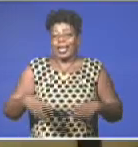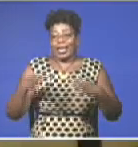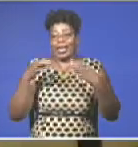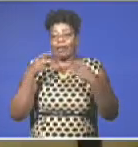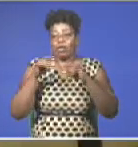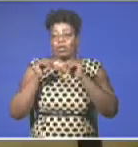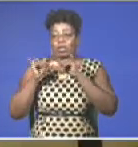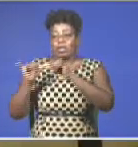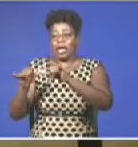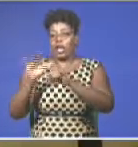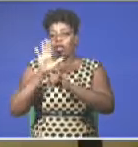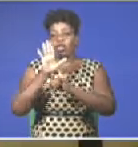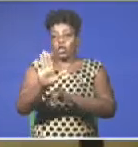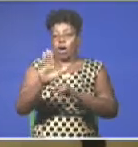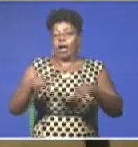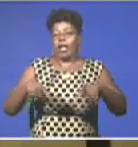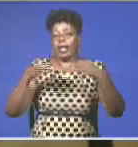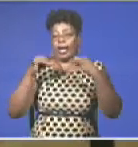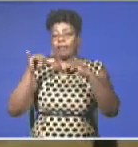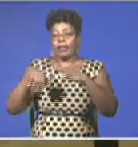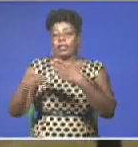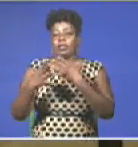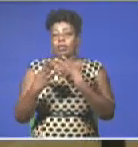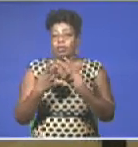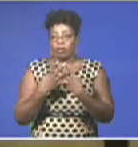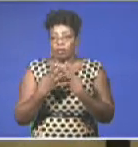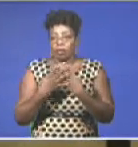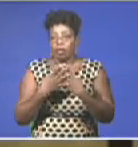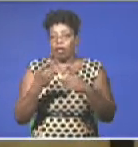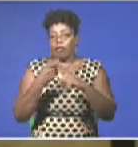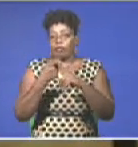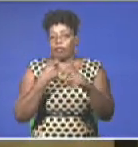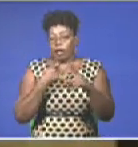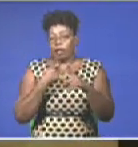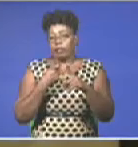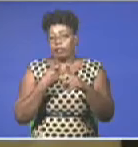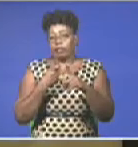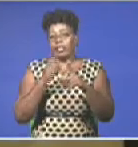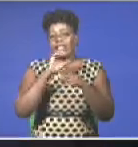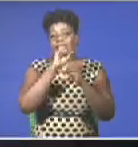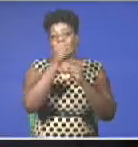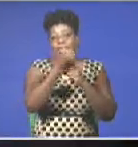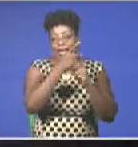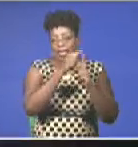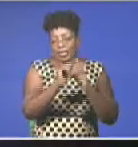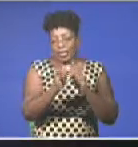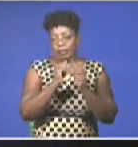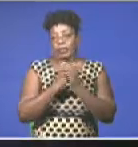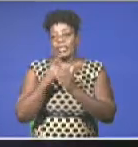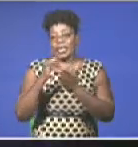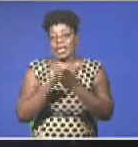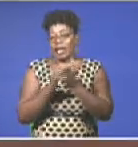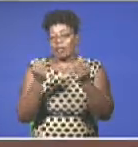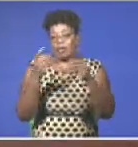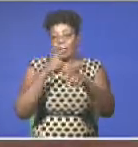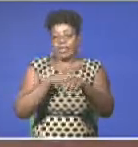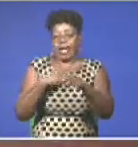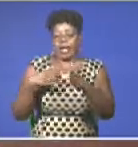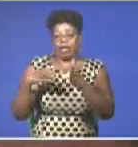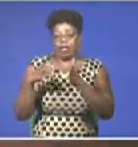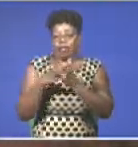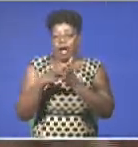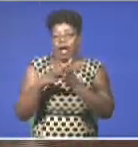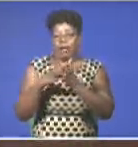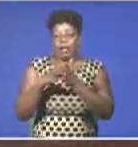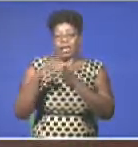will spend the rest of your life from away from society. He says too often crime is politicized